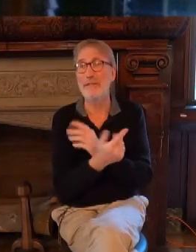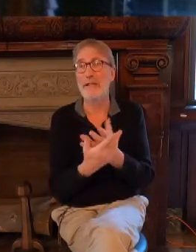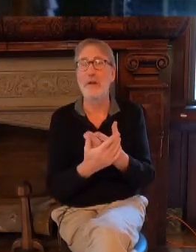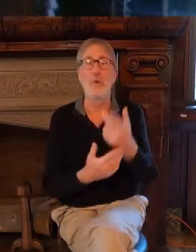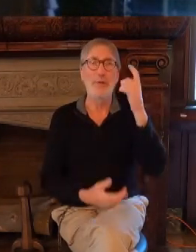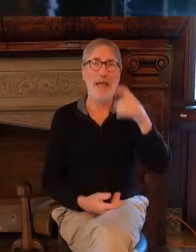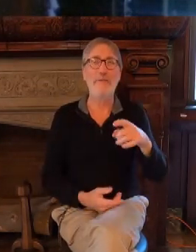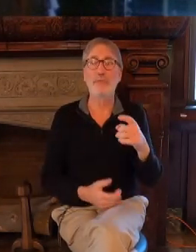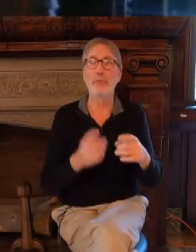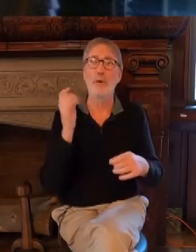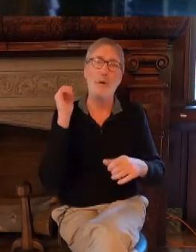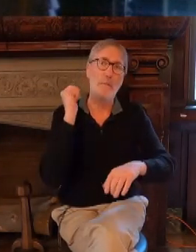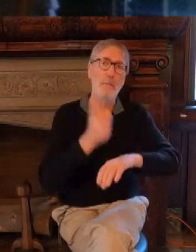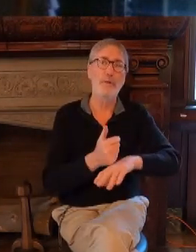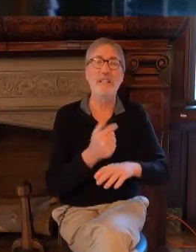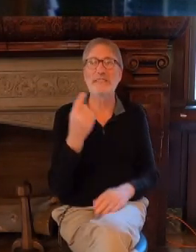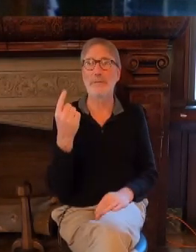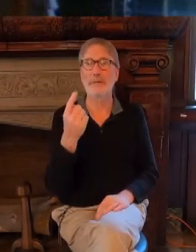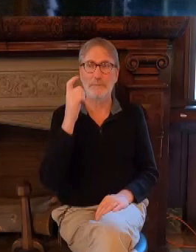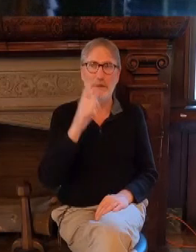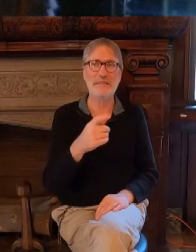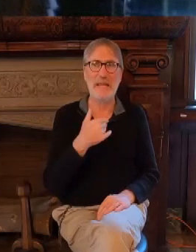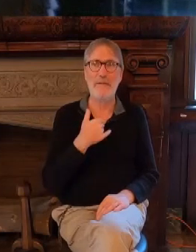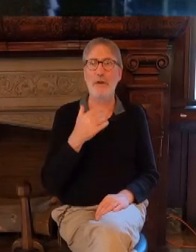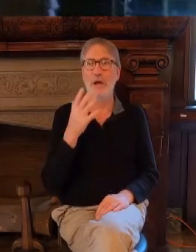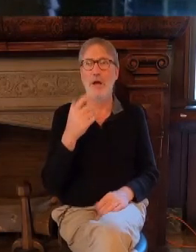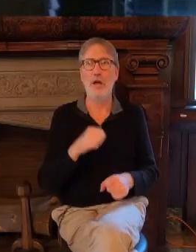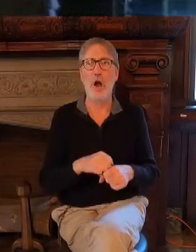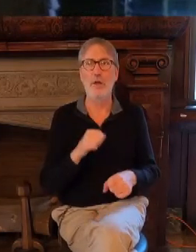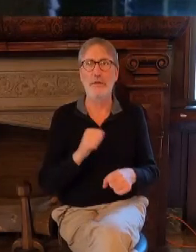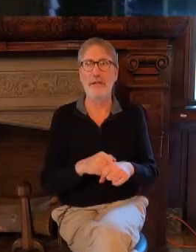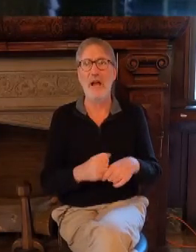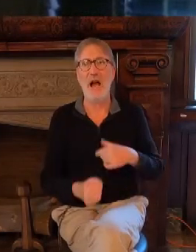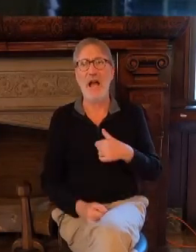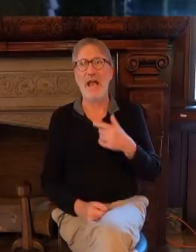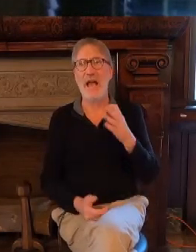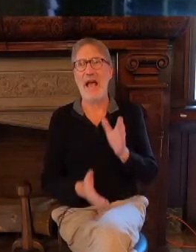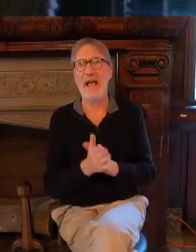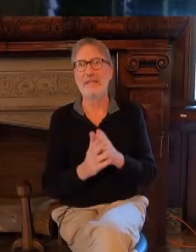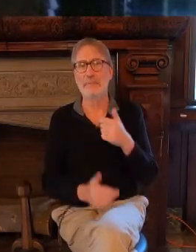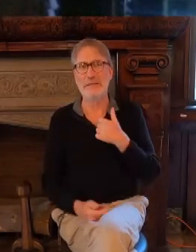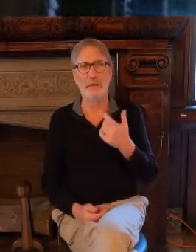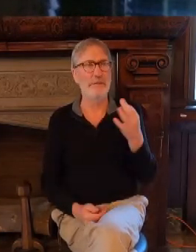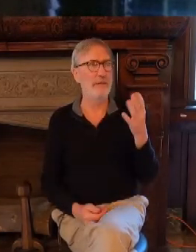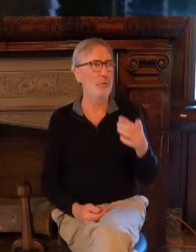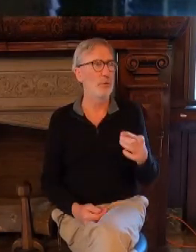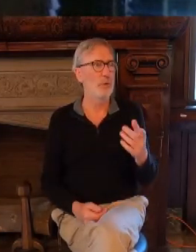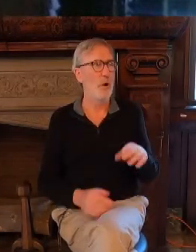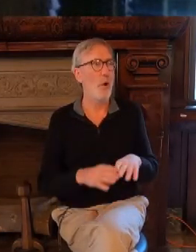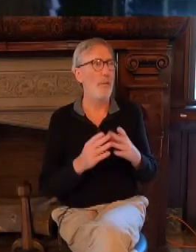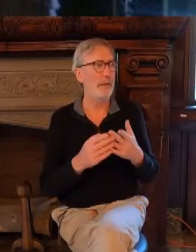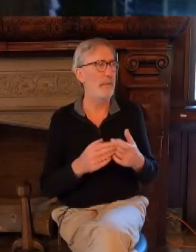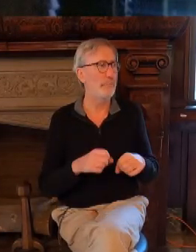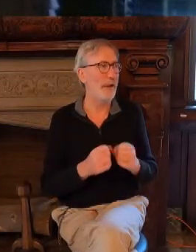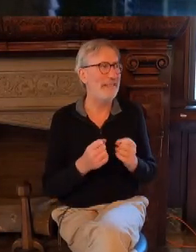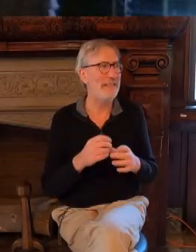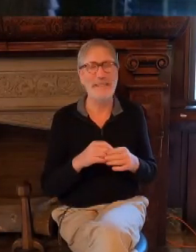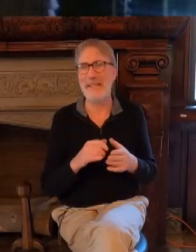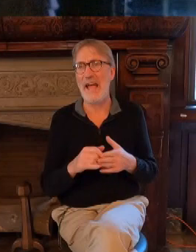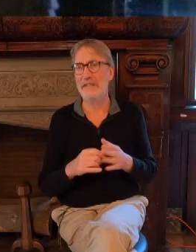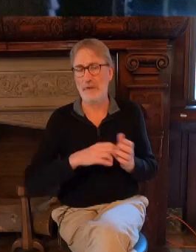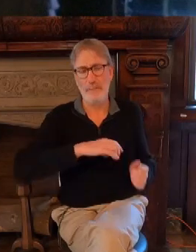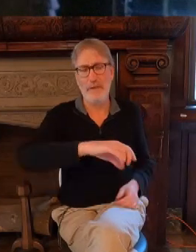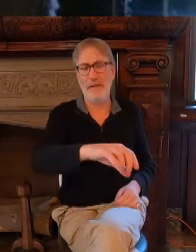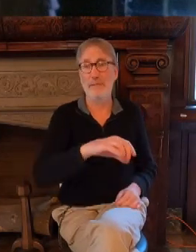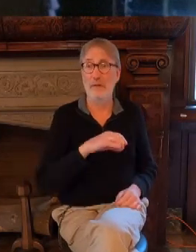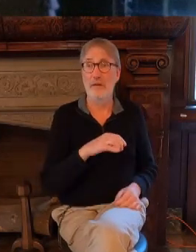we have to build something there. So there has to be concrete. And then I'd have to ask myself, if we were to open up brakes in that median,